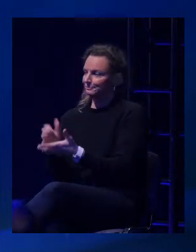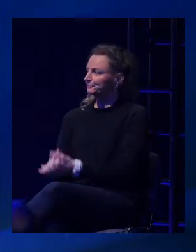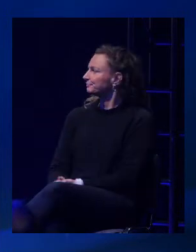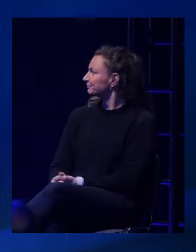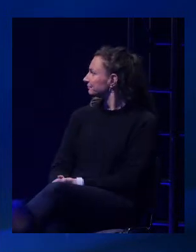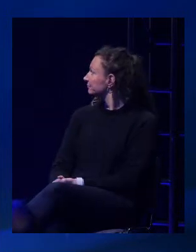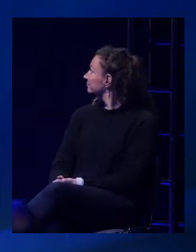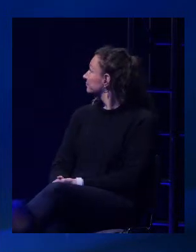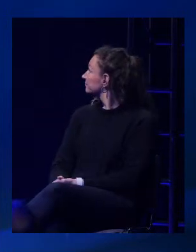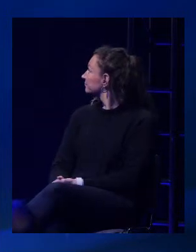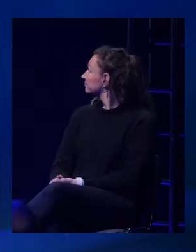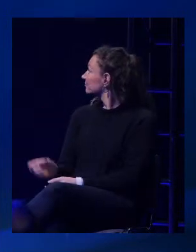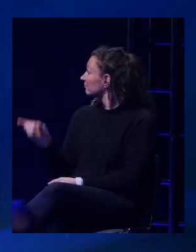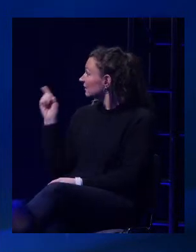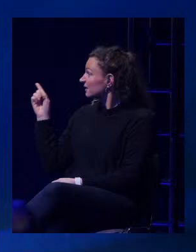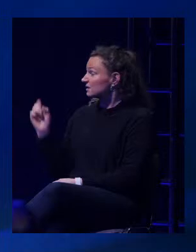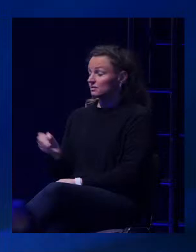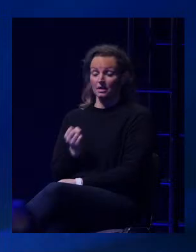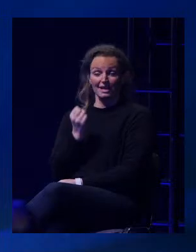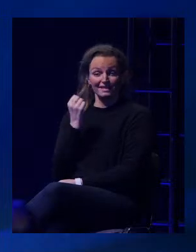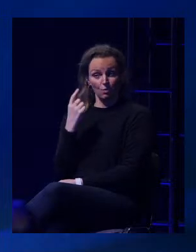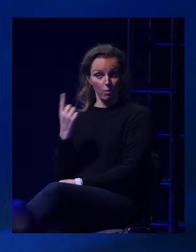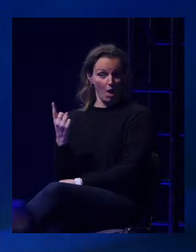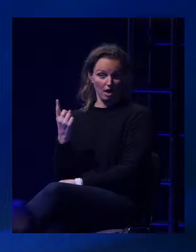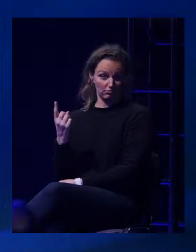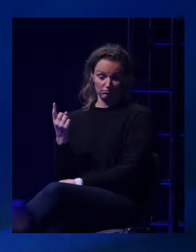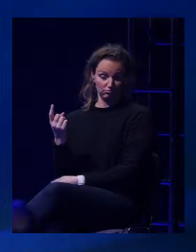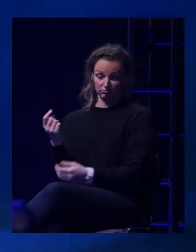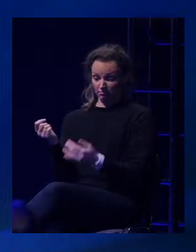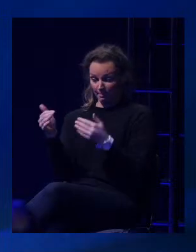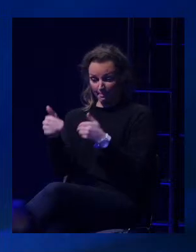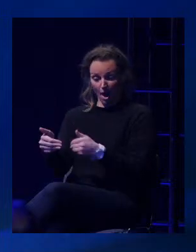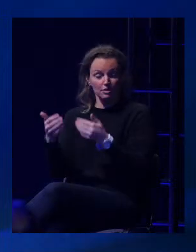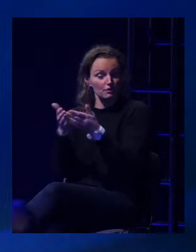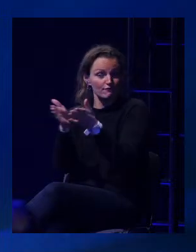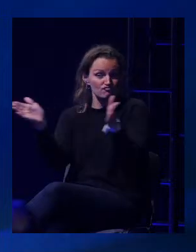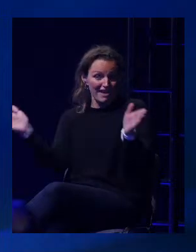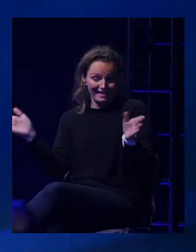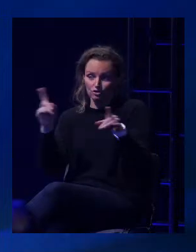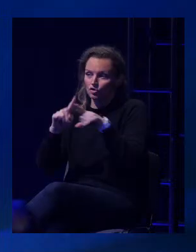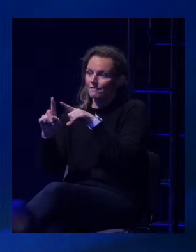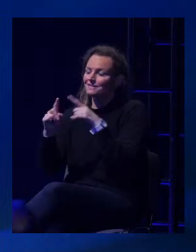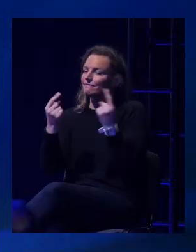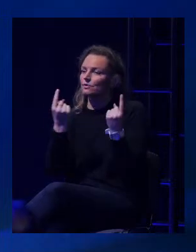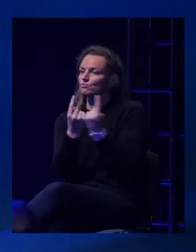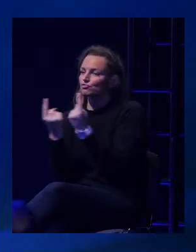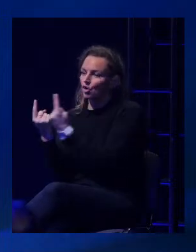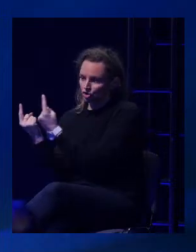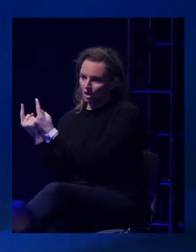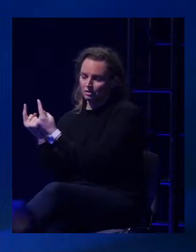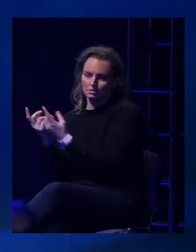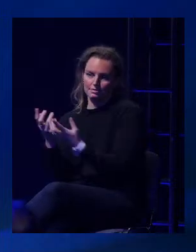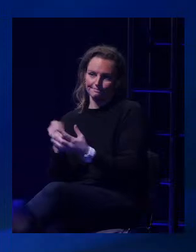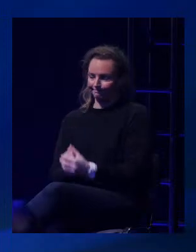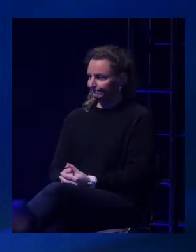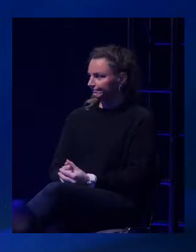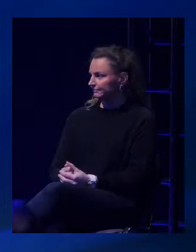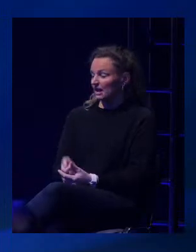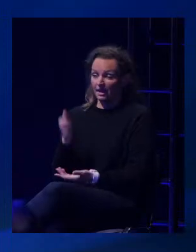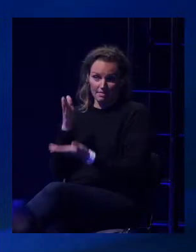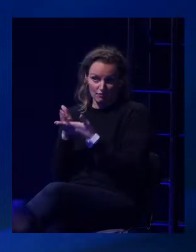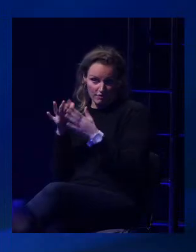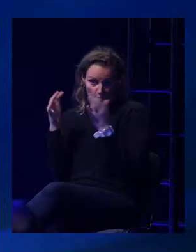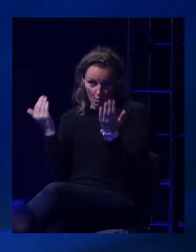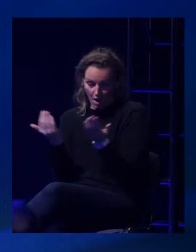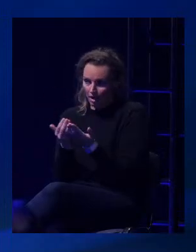And this just forms just one part of AJA's range of products which respond to the needs of HDR and color conversion in the real world. So